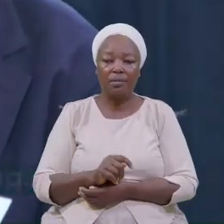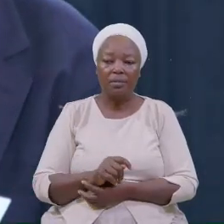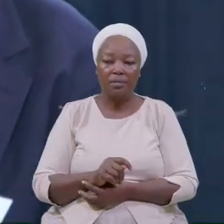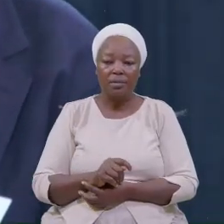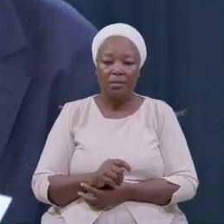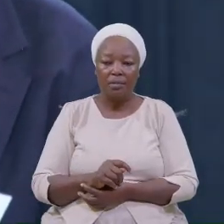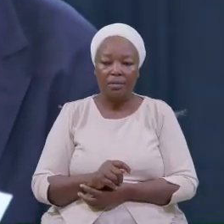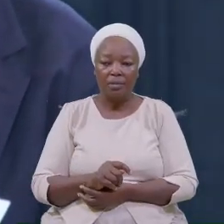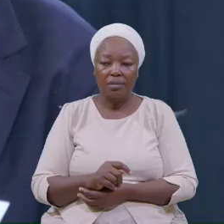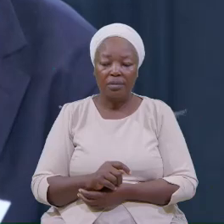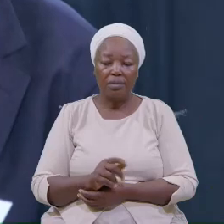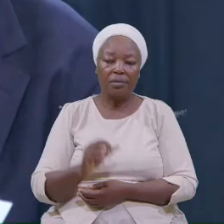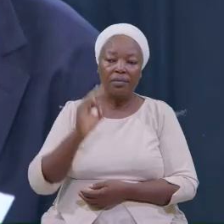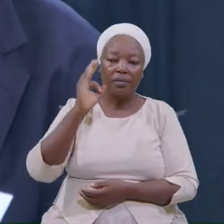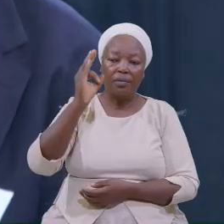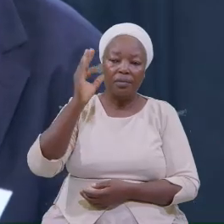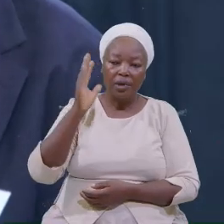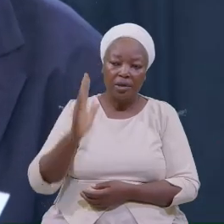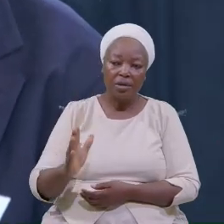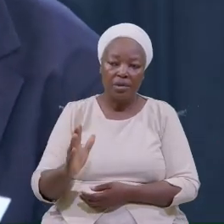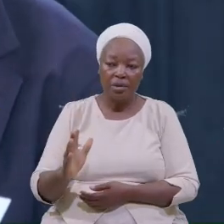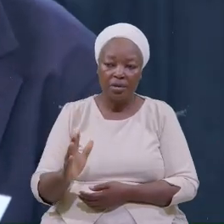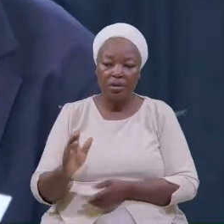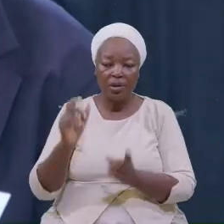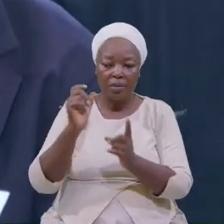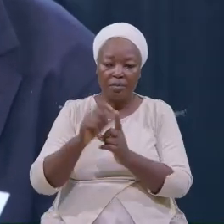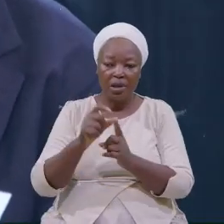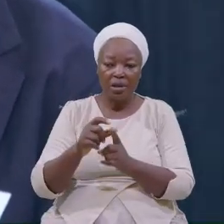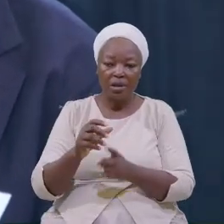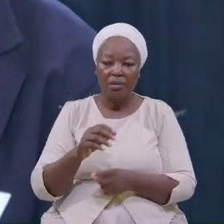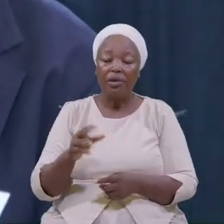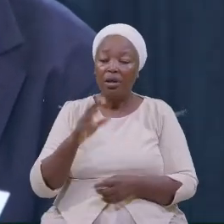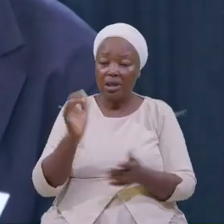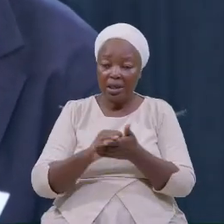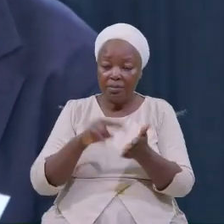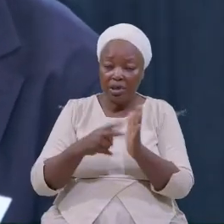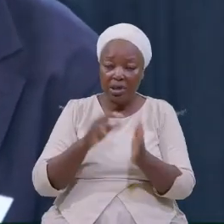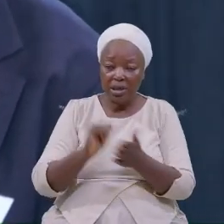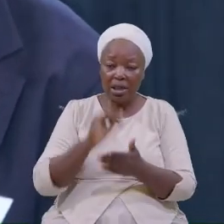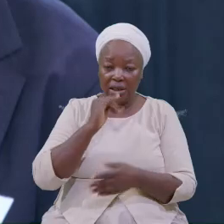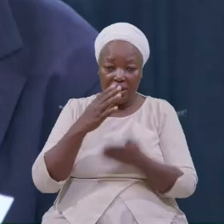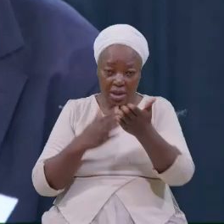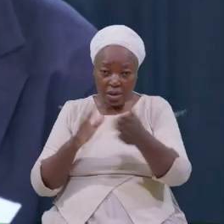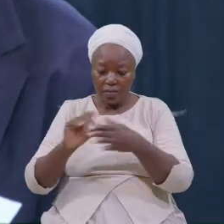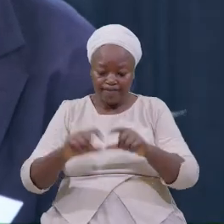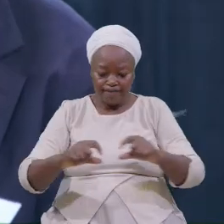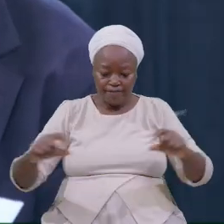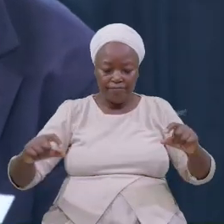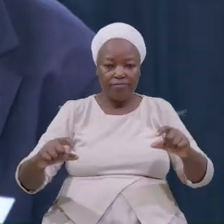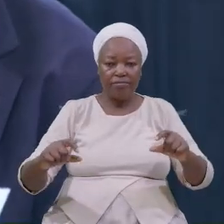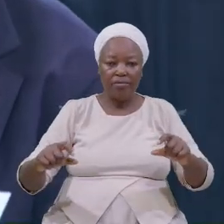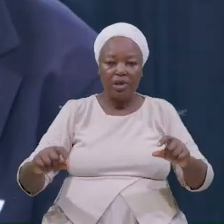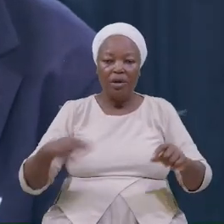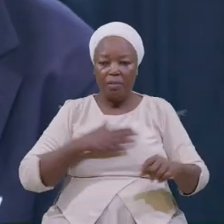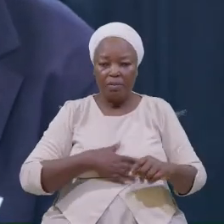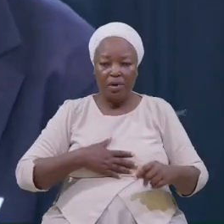Pastor's message, displayed on your screen. Player, please visit the link and fill out